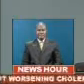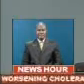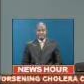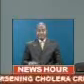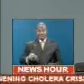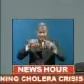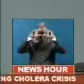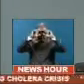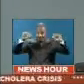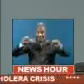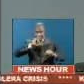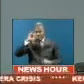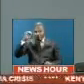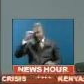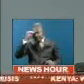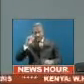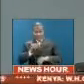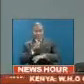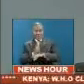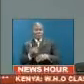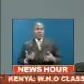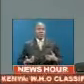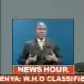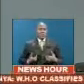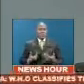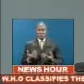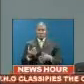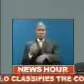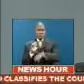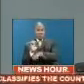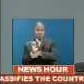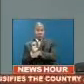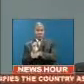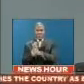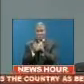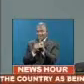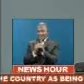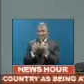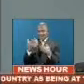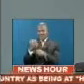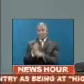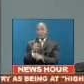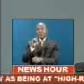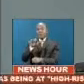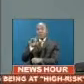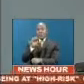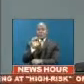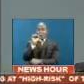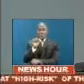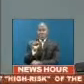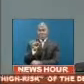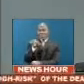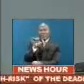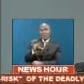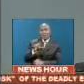President John Mahama has launched the Youth Enterprise Support, known as YES, an initiative of the president. YES is a government of